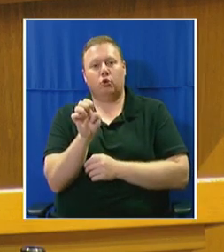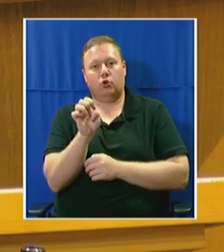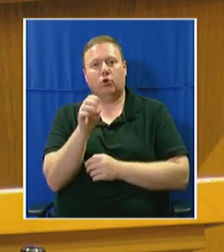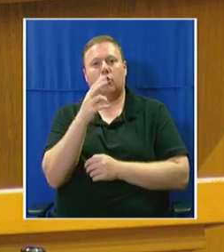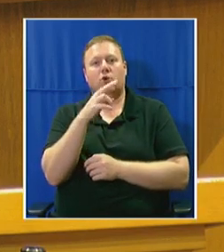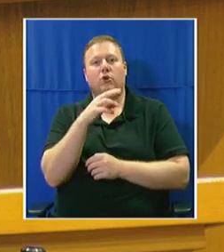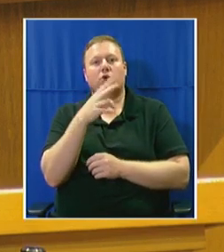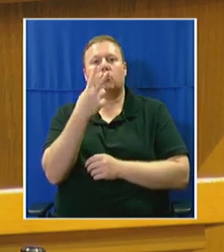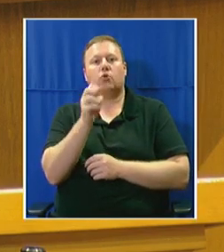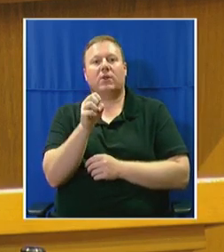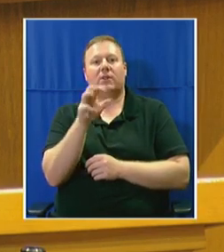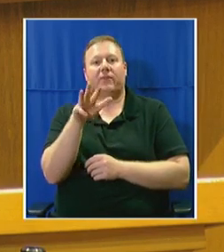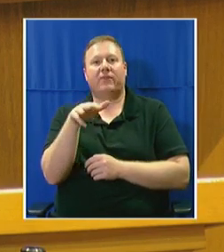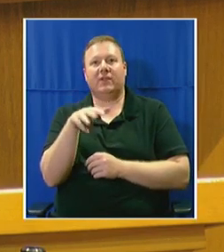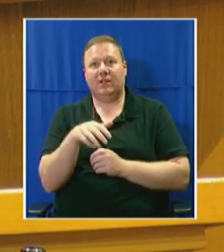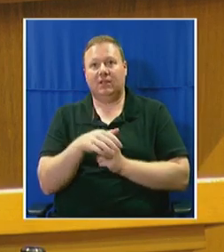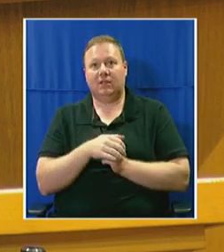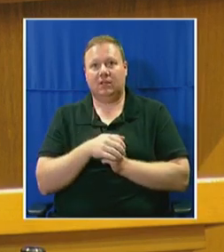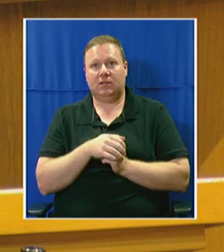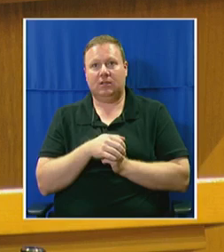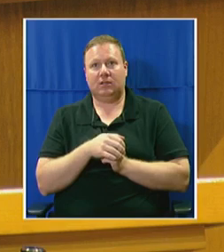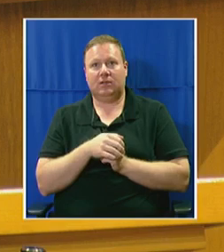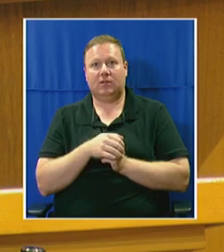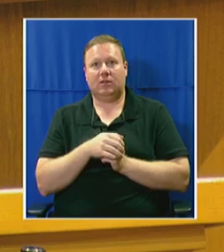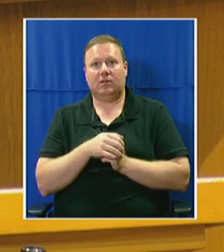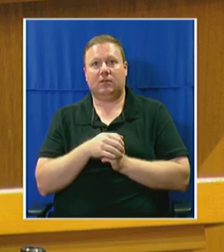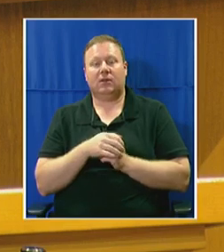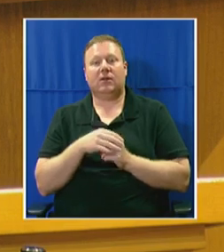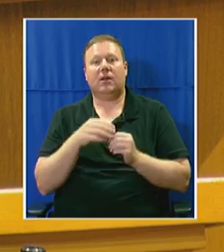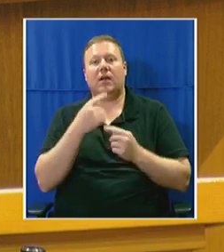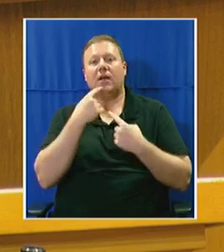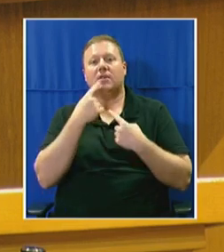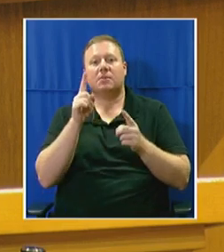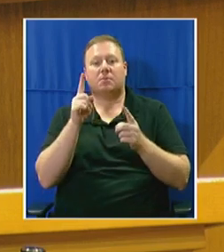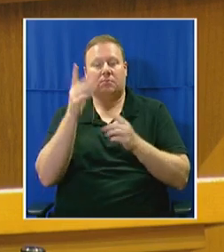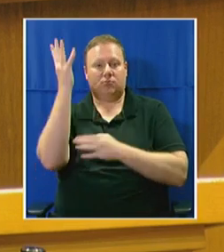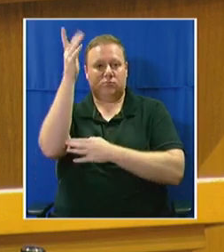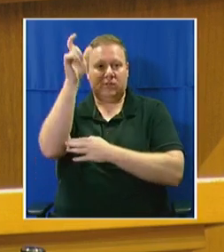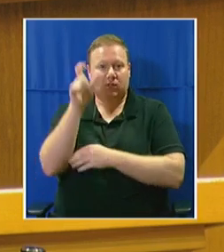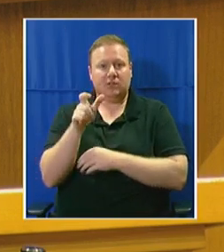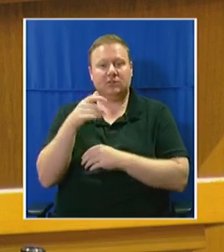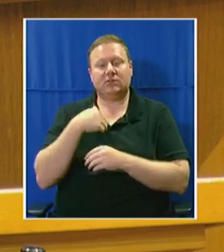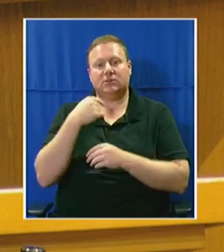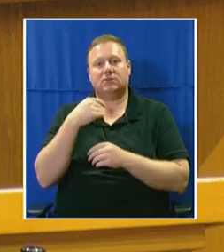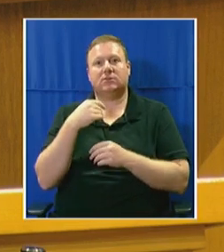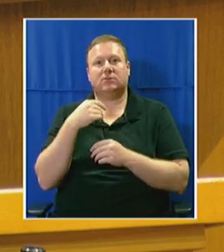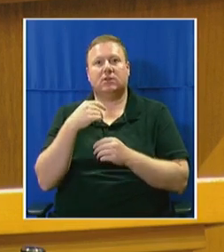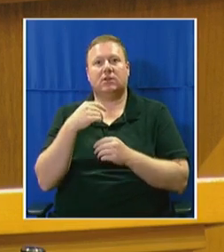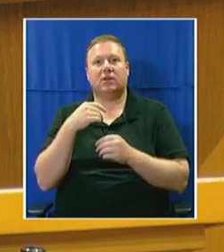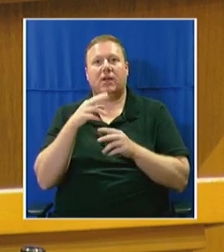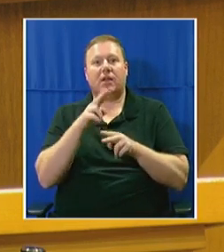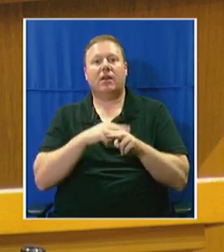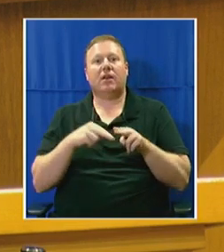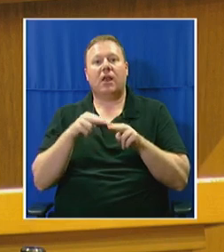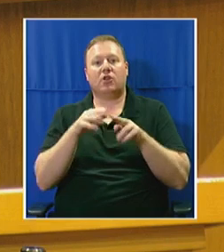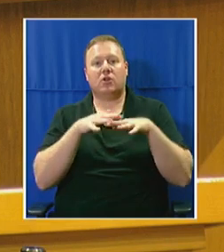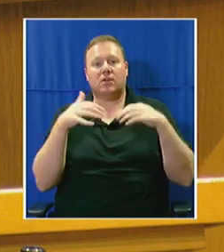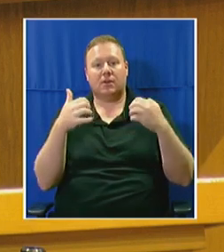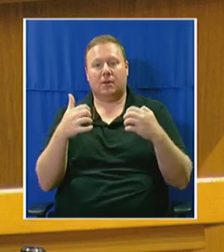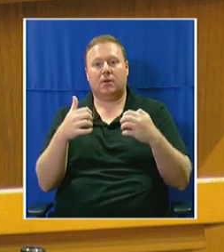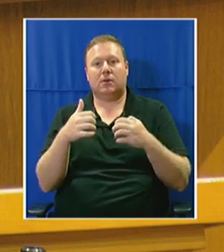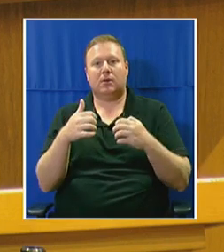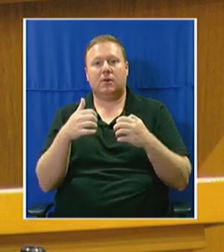subsection 6 of the NPA act 32 of 1998 reports as follows on the 25th